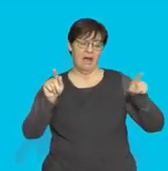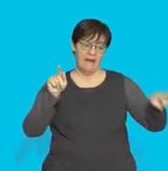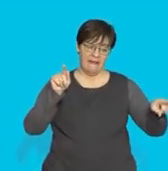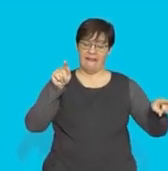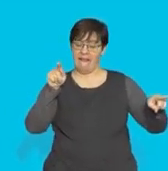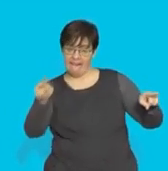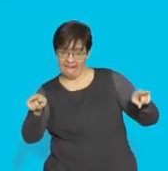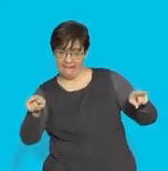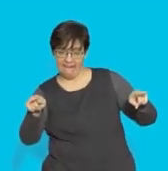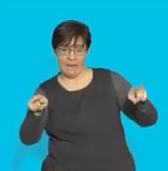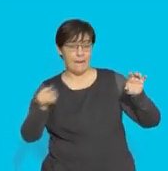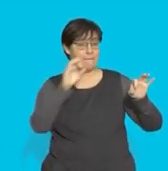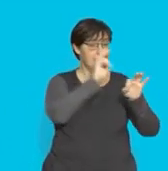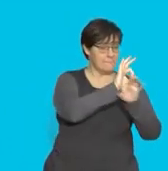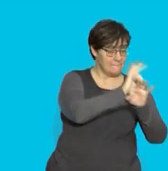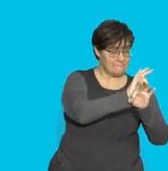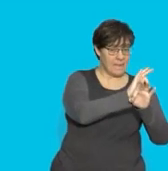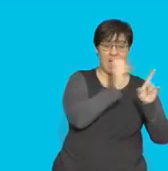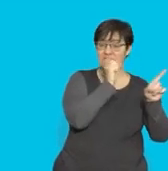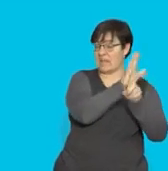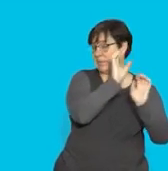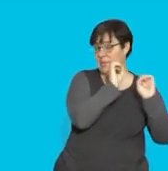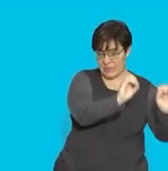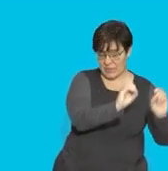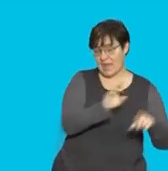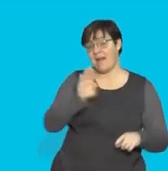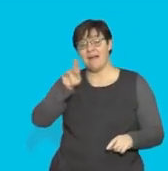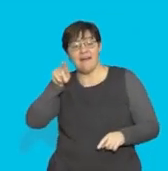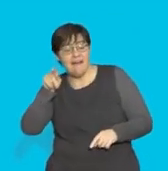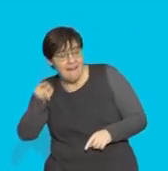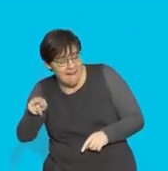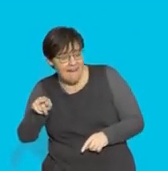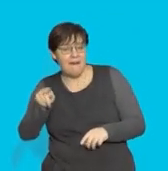here is that the parents, firstly, the male is unaffected,